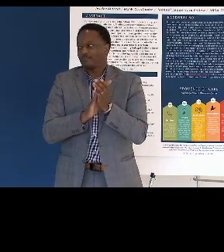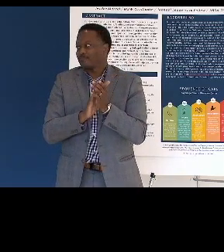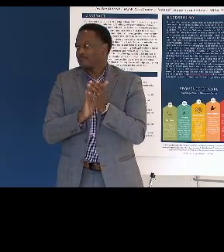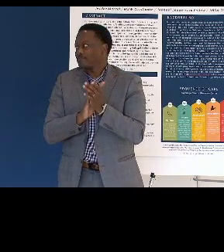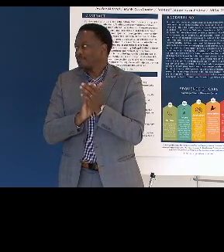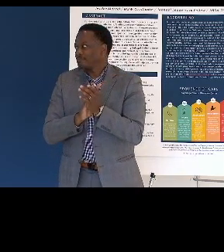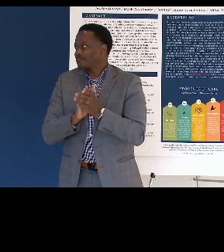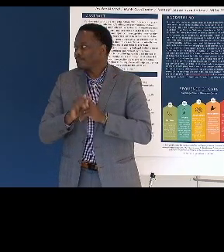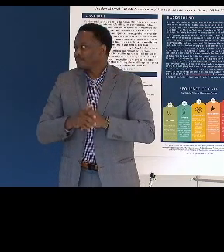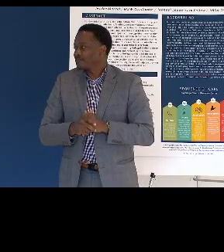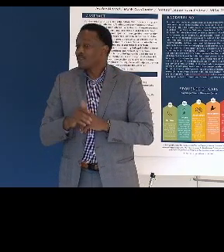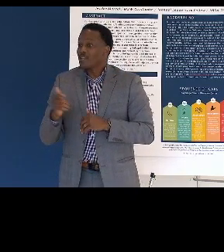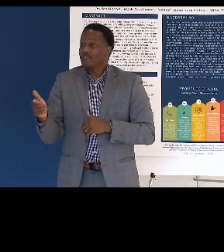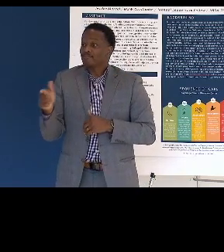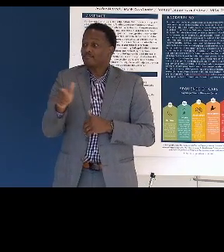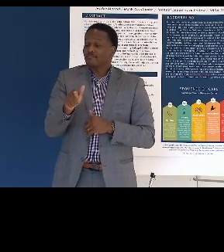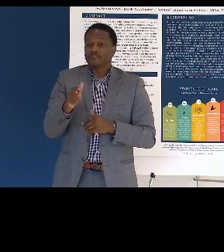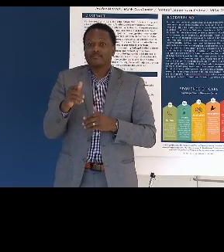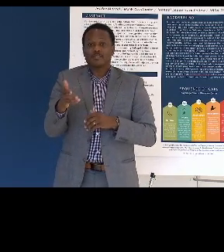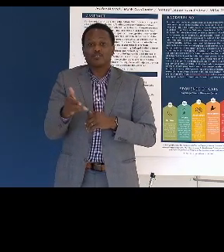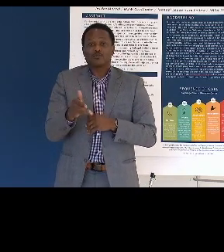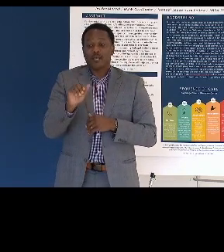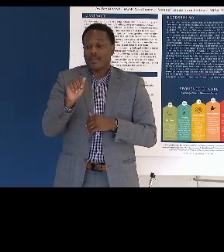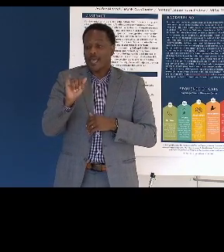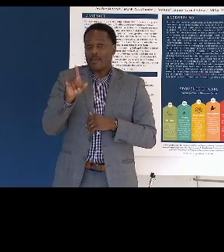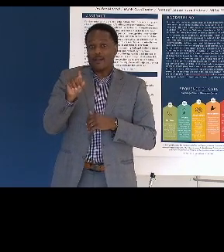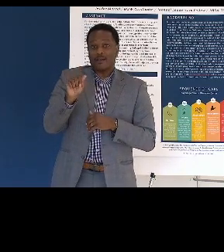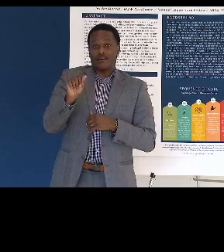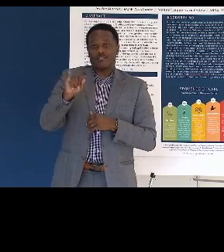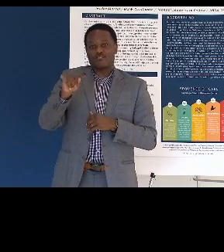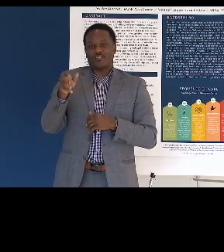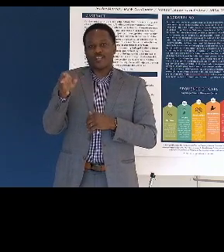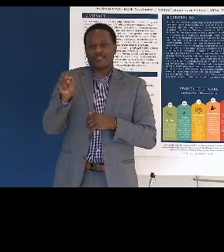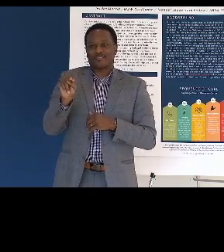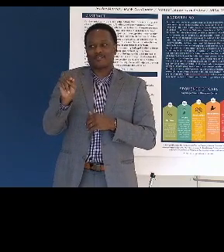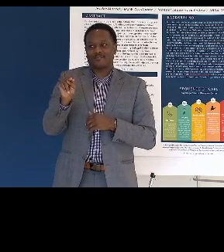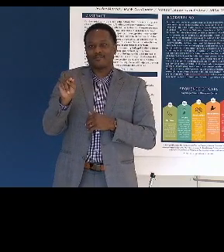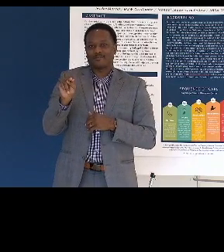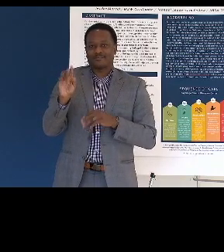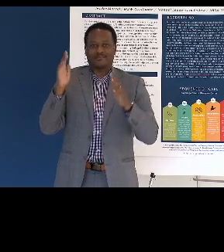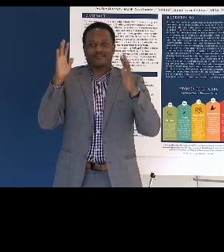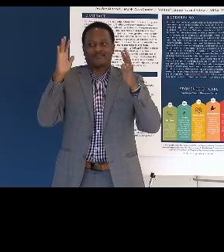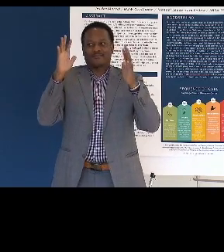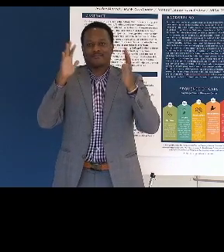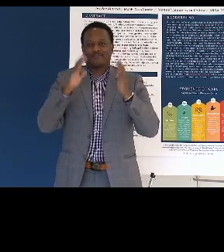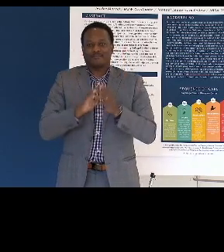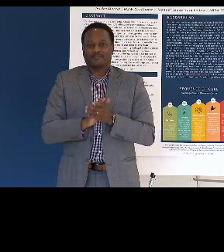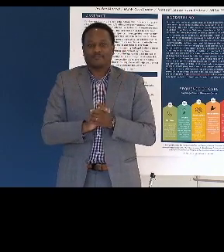And next, I would like to introduce Ada Jackson.